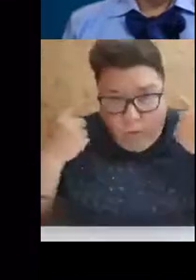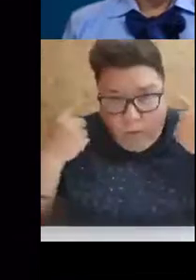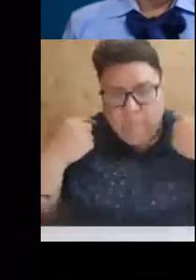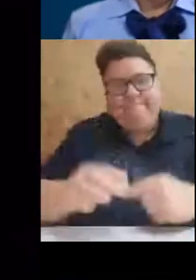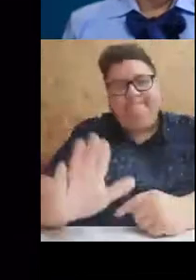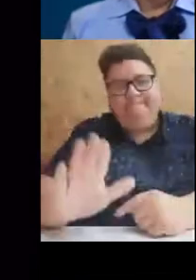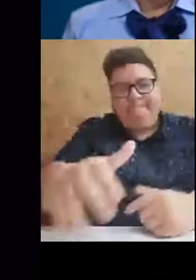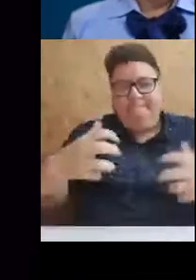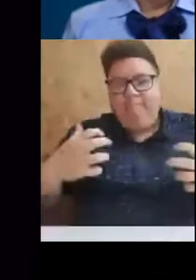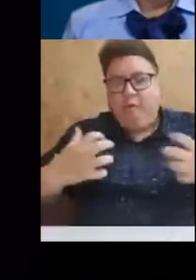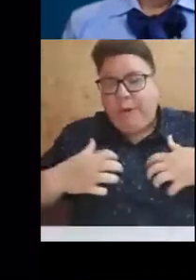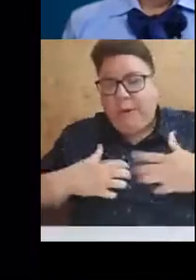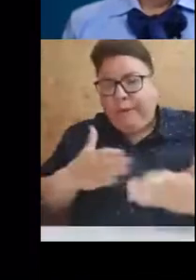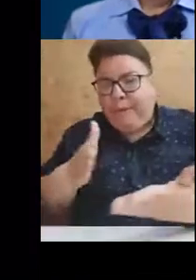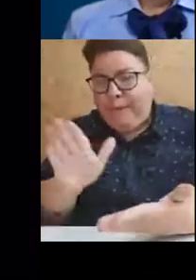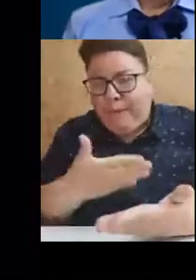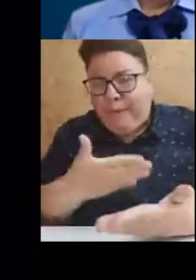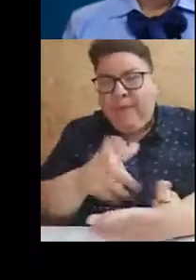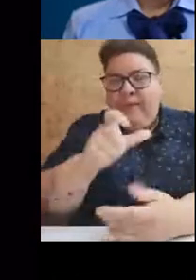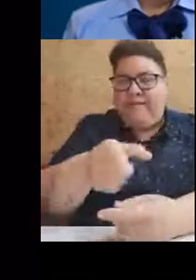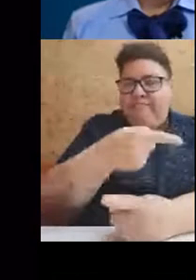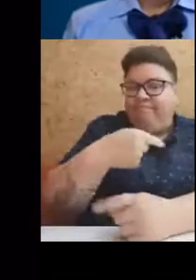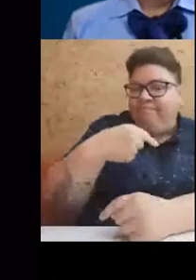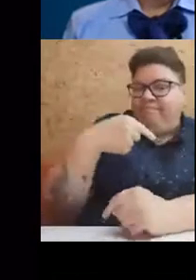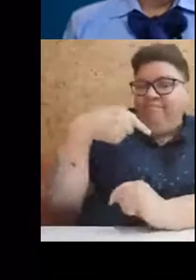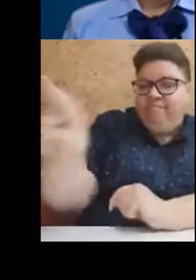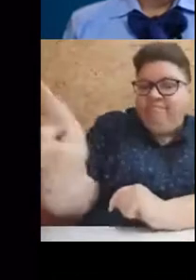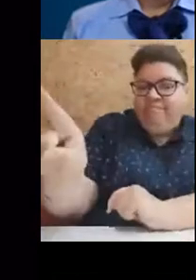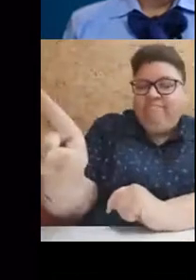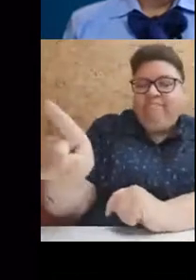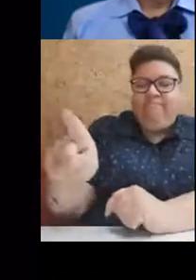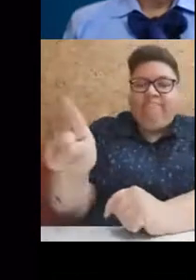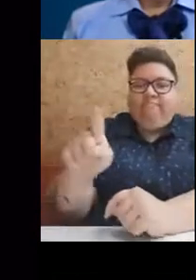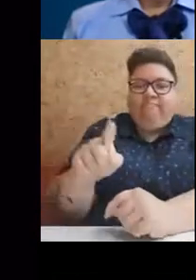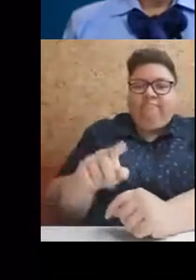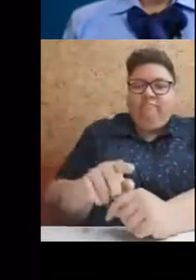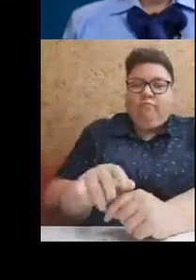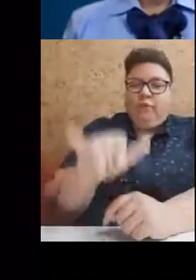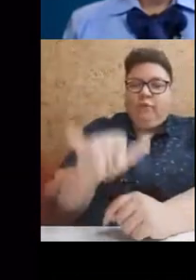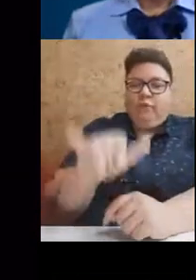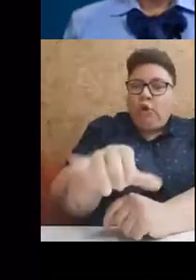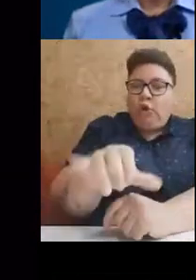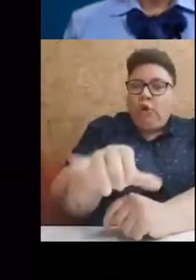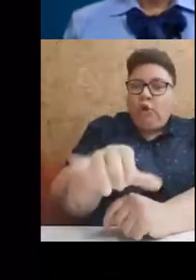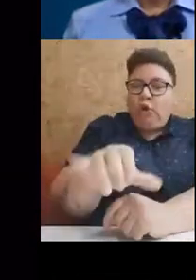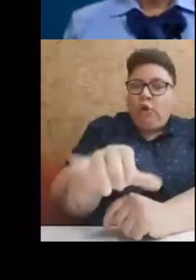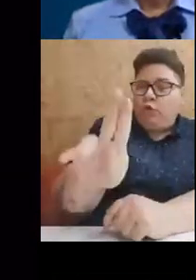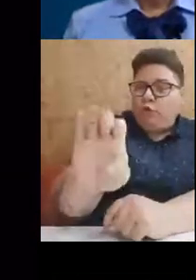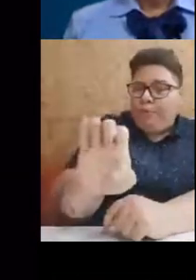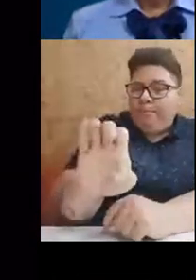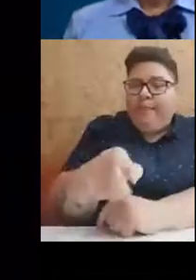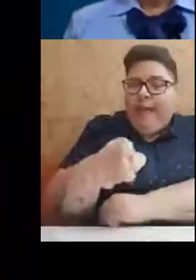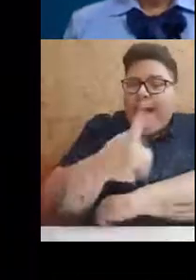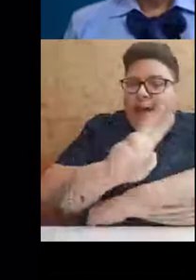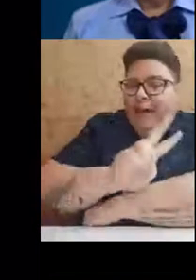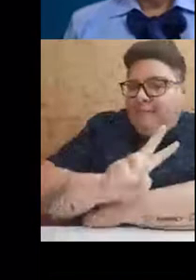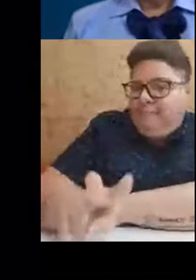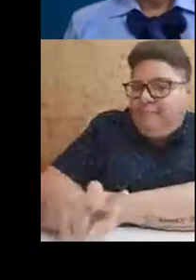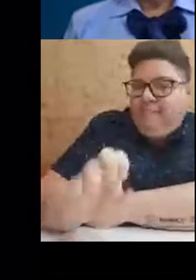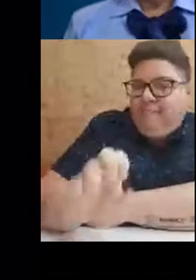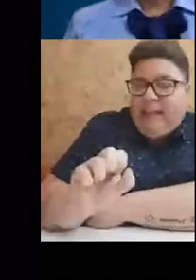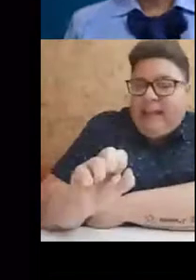our digital channels. This one is specifically YouTube. We've got a SARS YouTube.